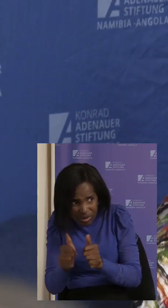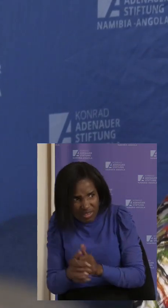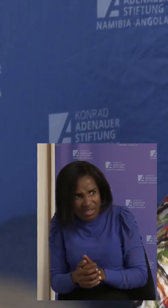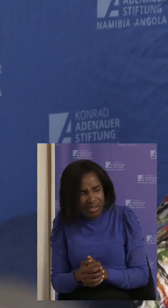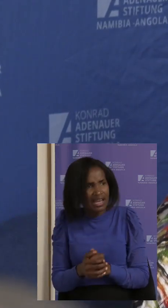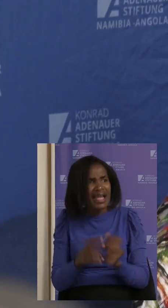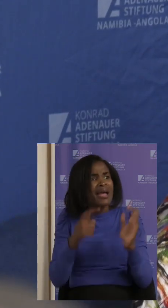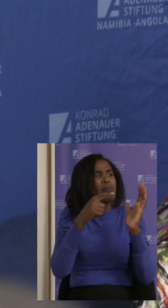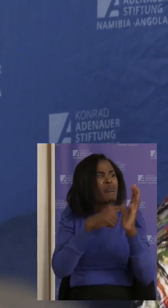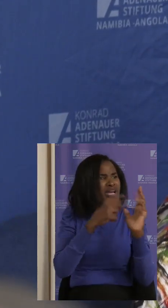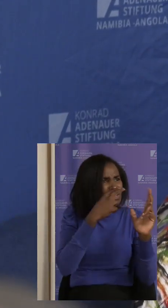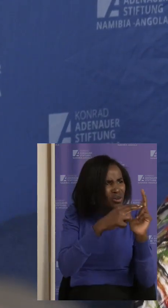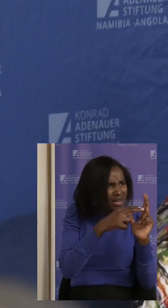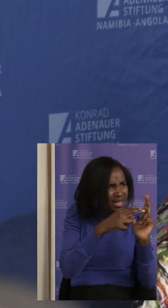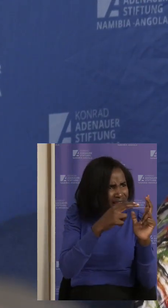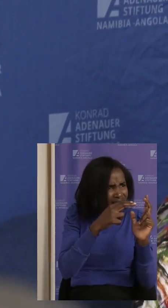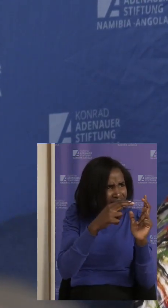this.